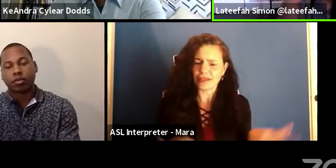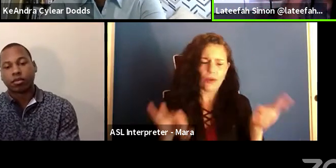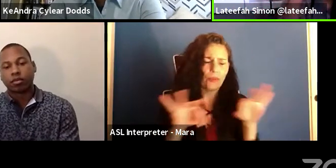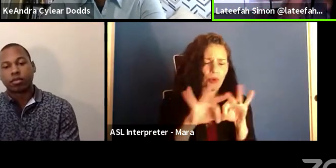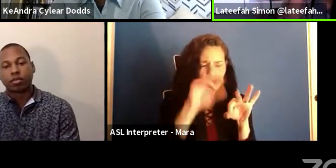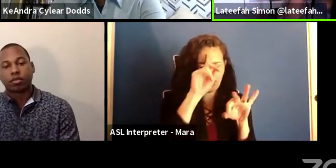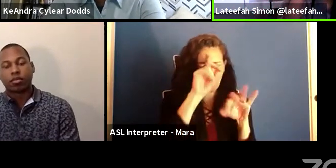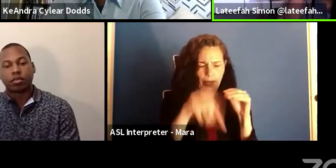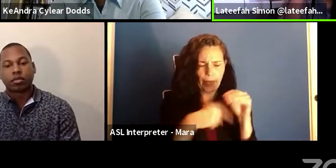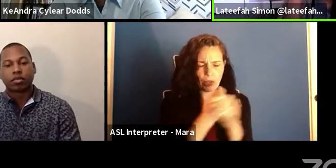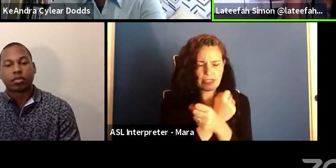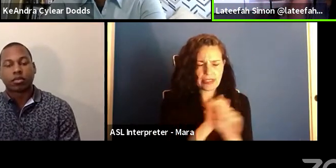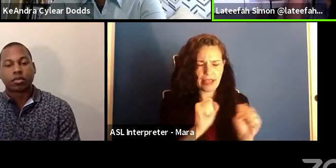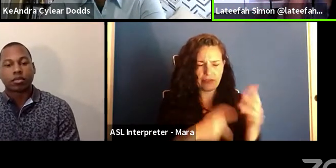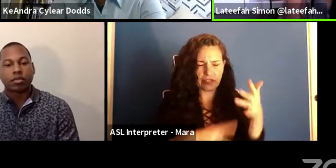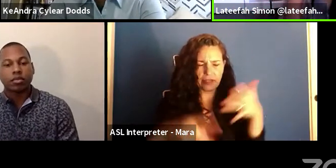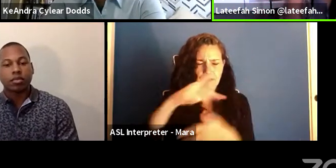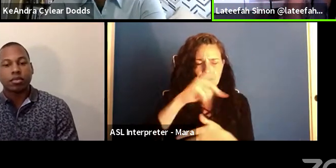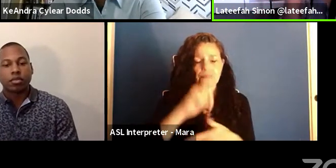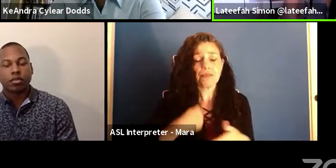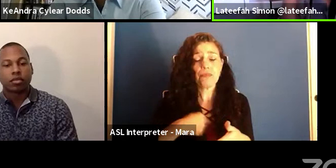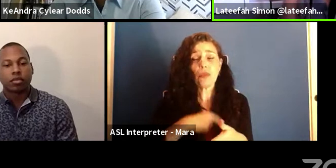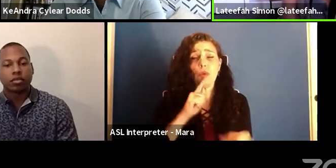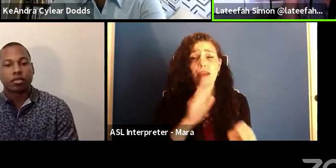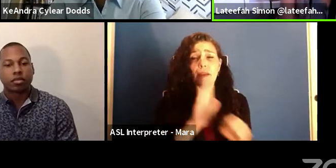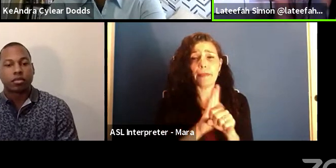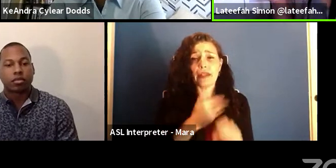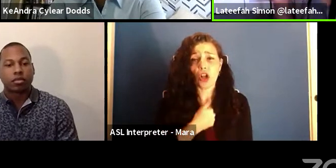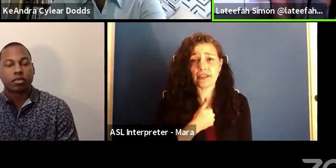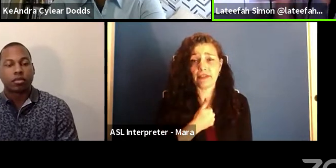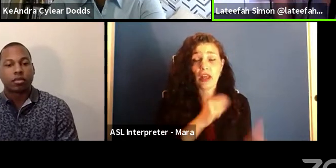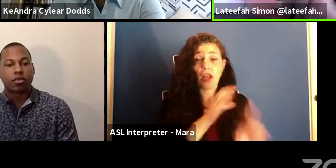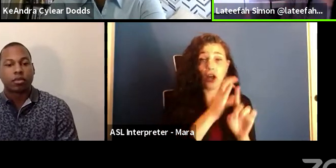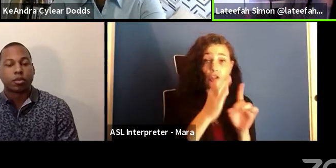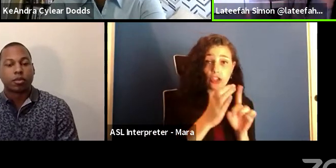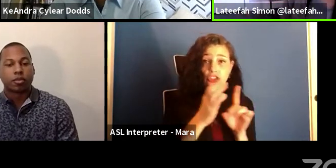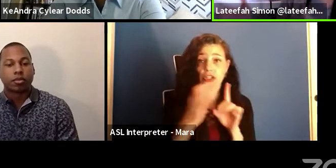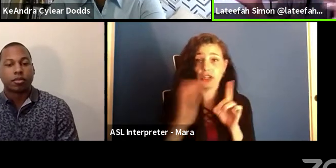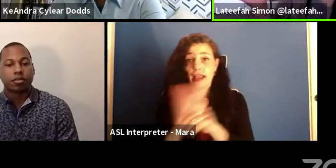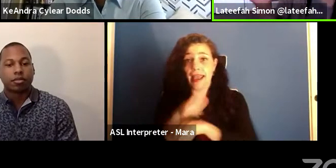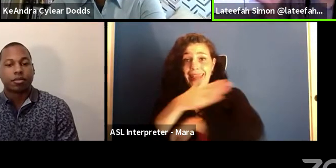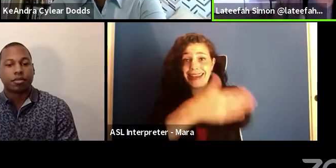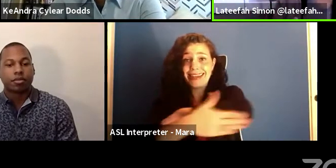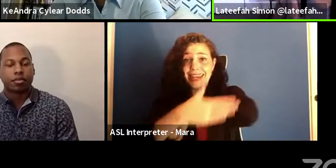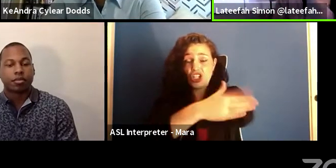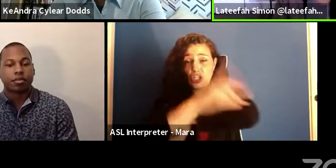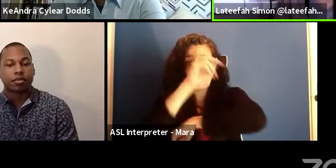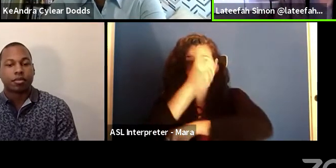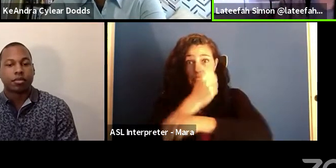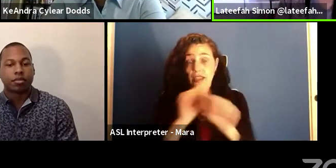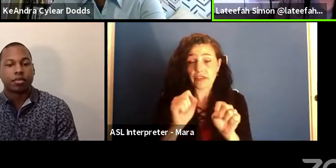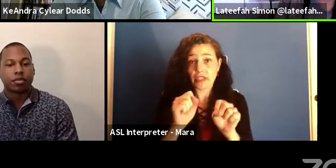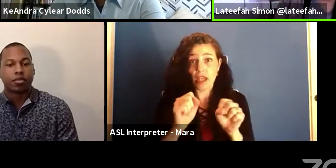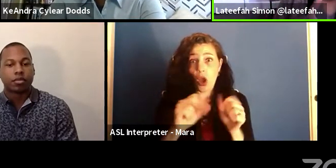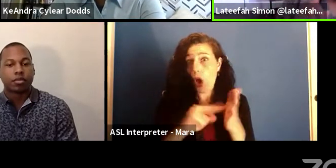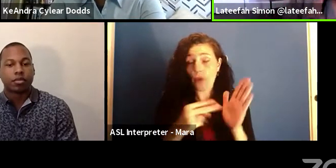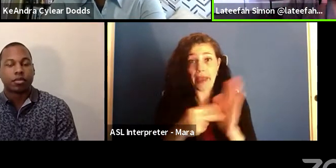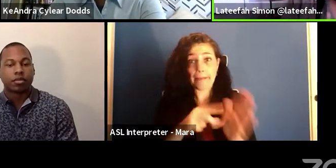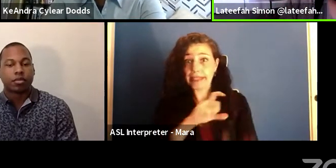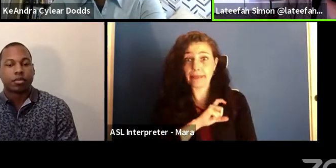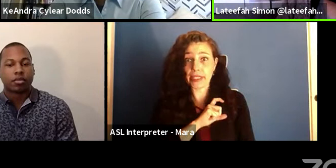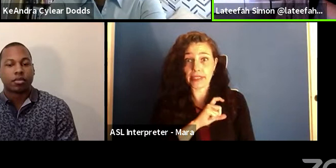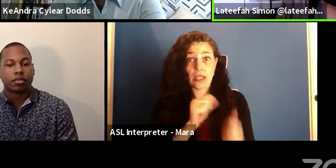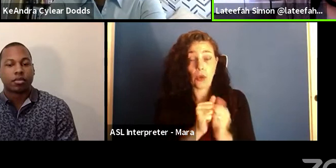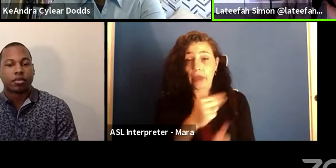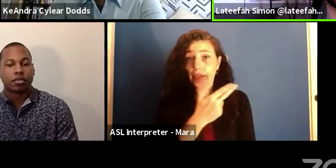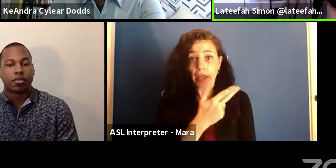we have committed ourselves as a culture and a nation to think safety, police, armed police. Well, and I want